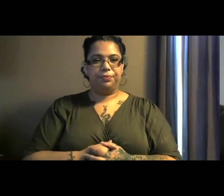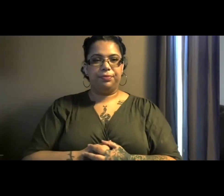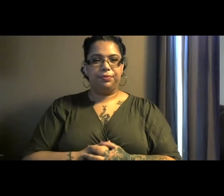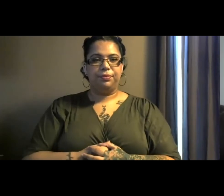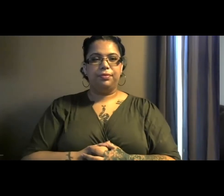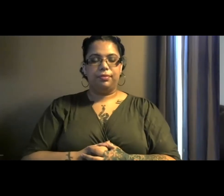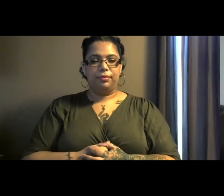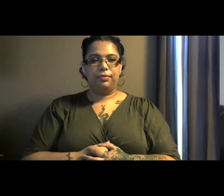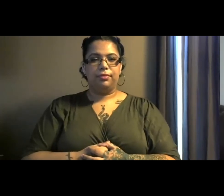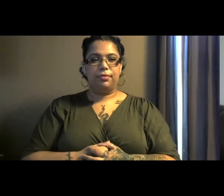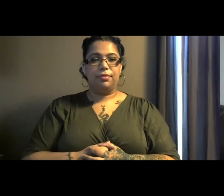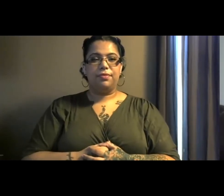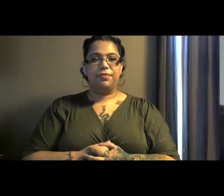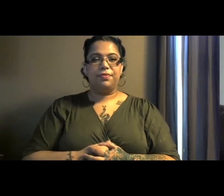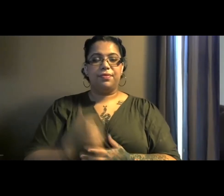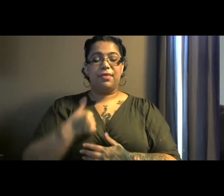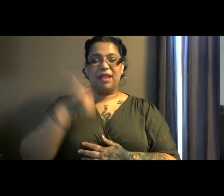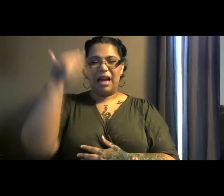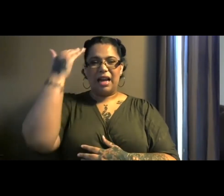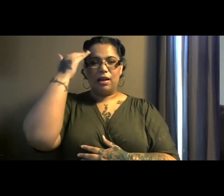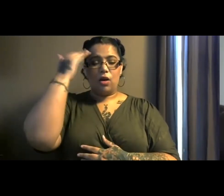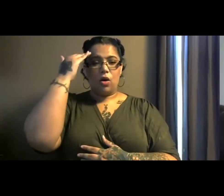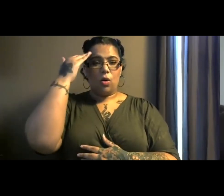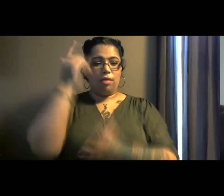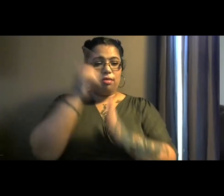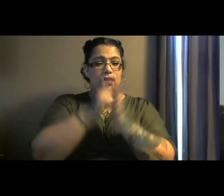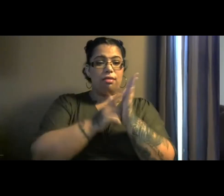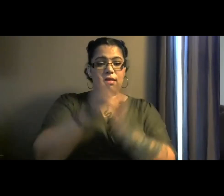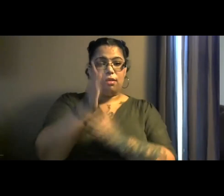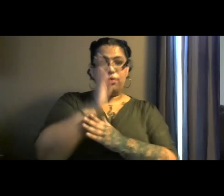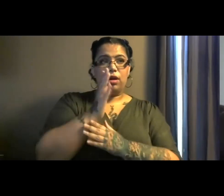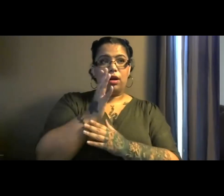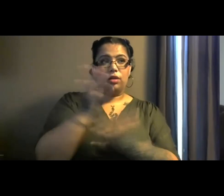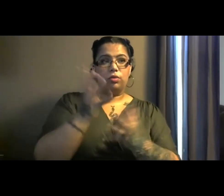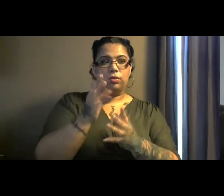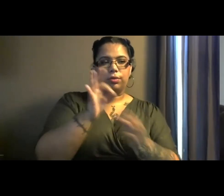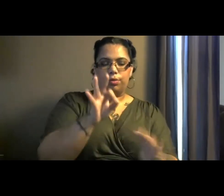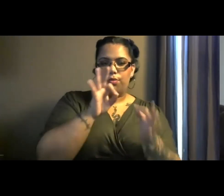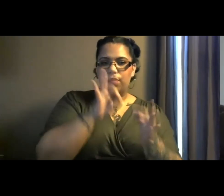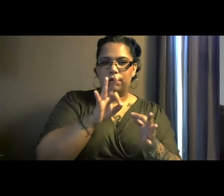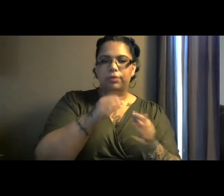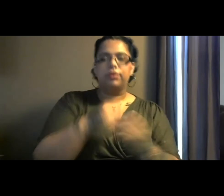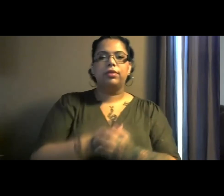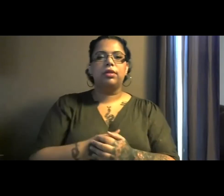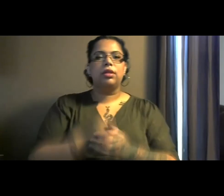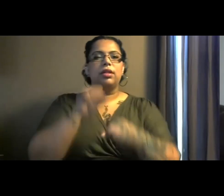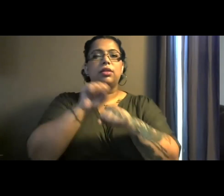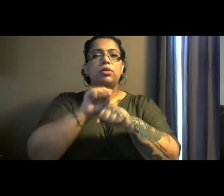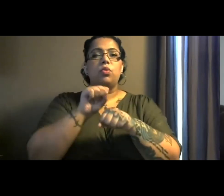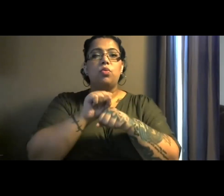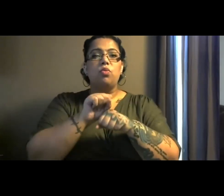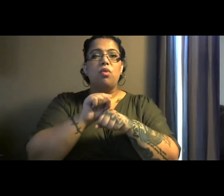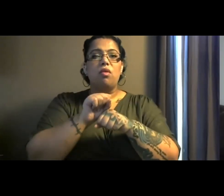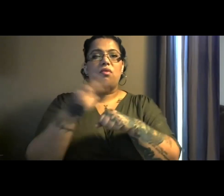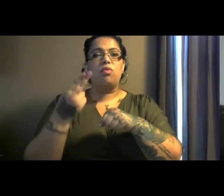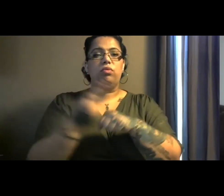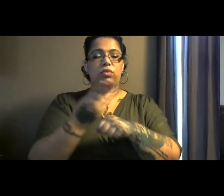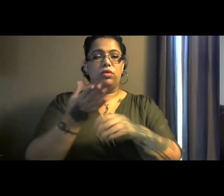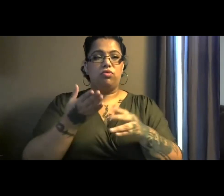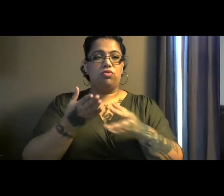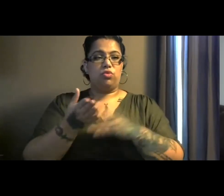I know that the law of God, which is perfect, is operating through me.